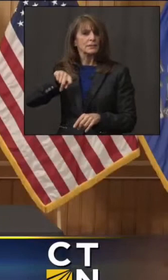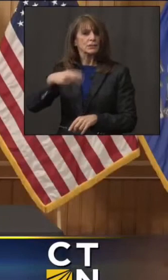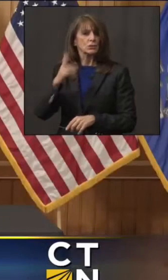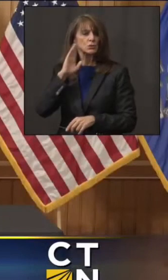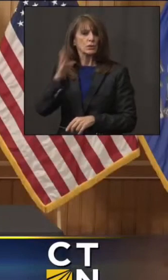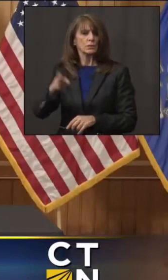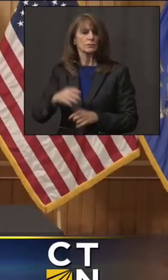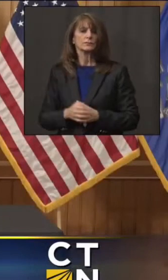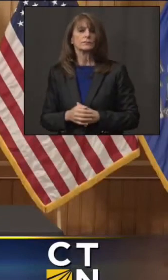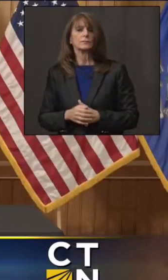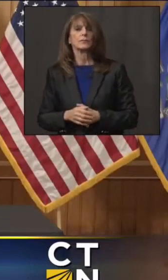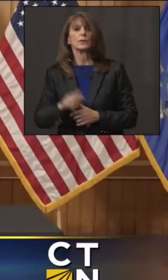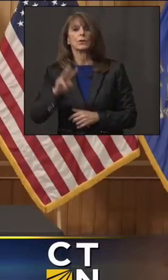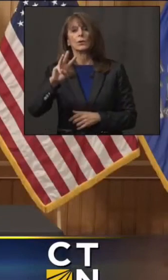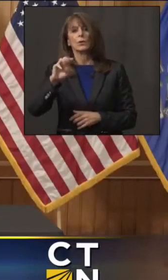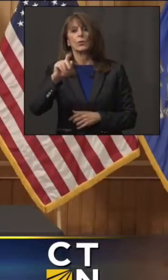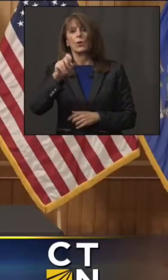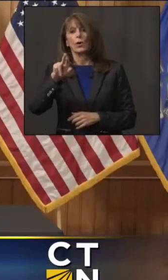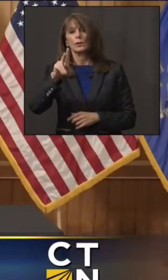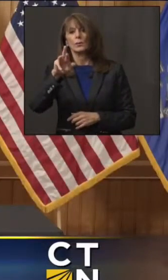The Waterbury Republican American.